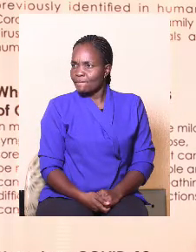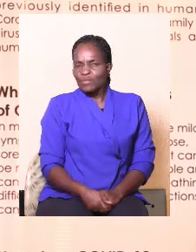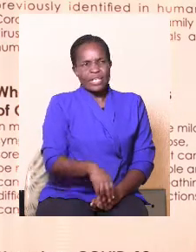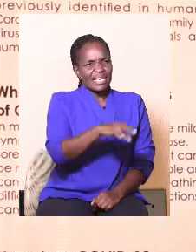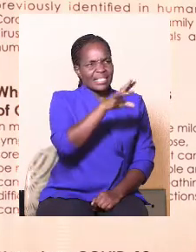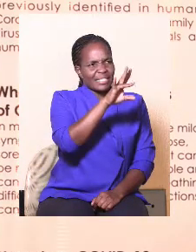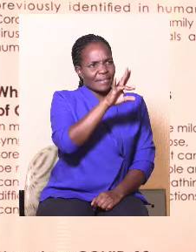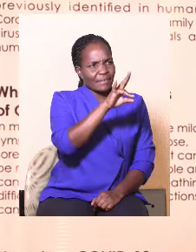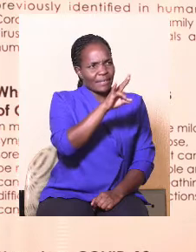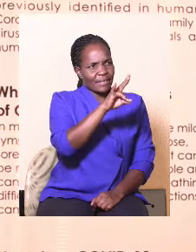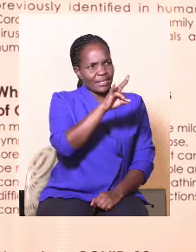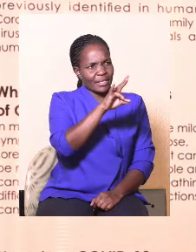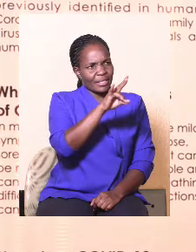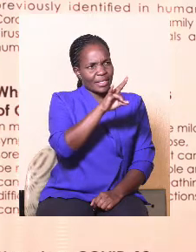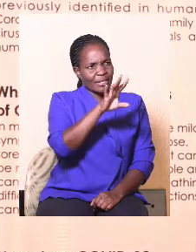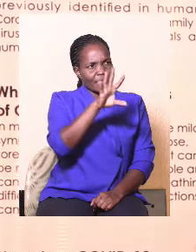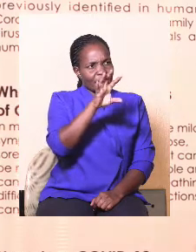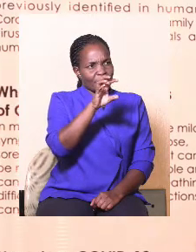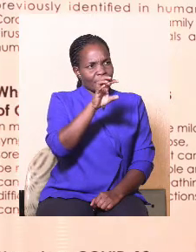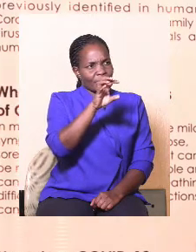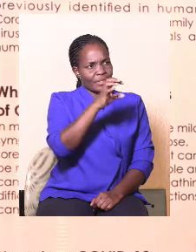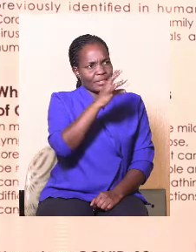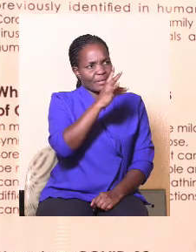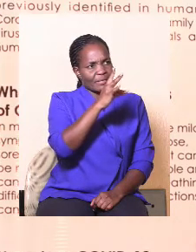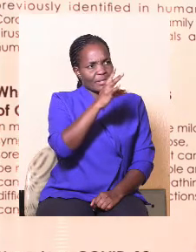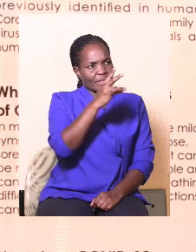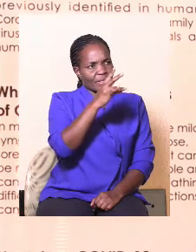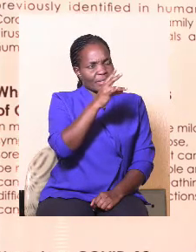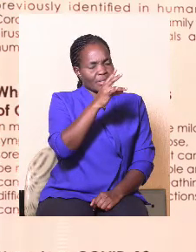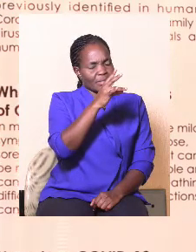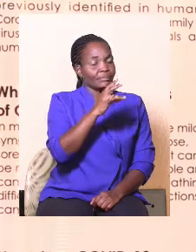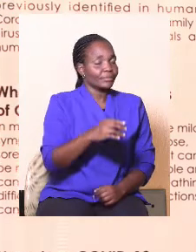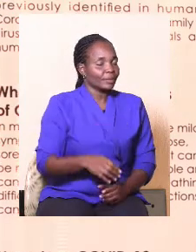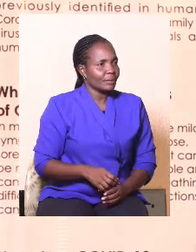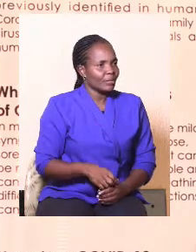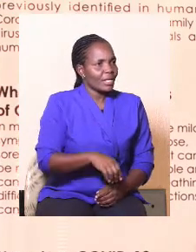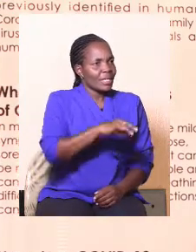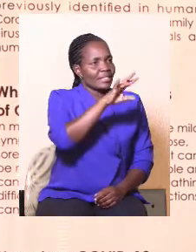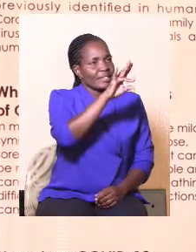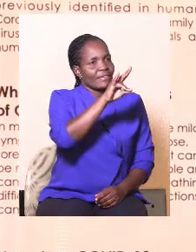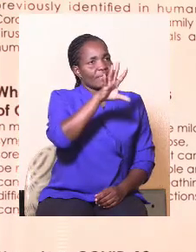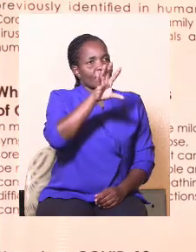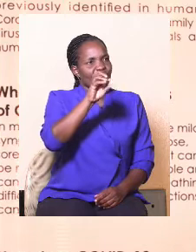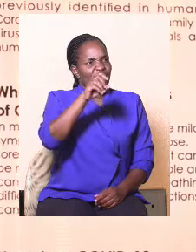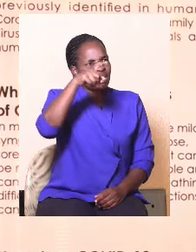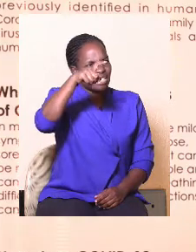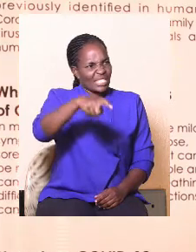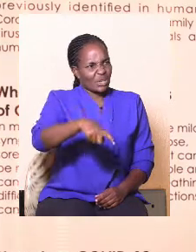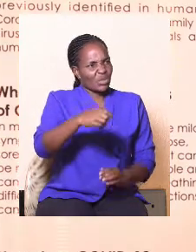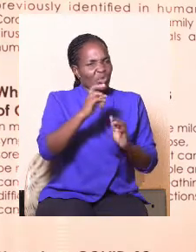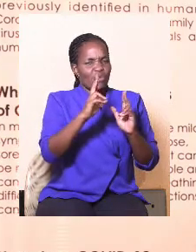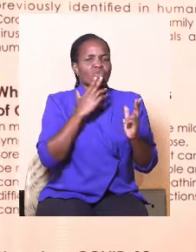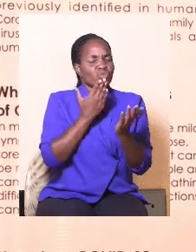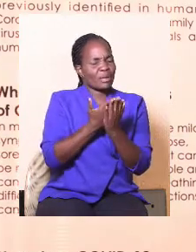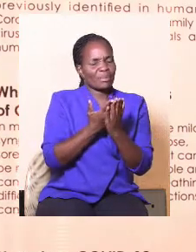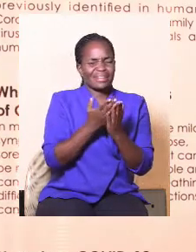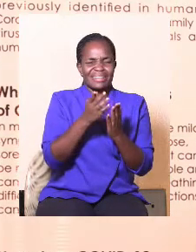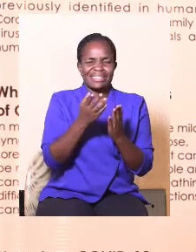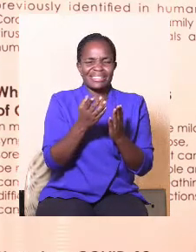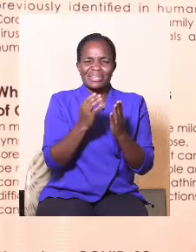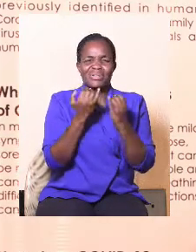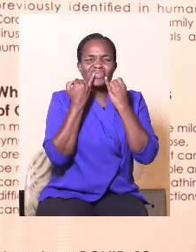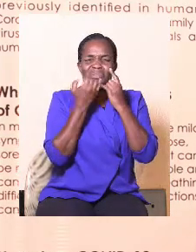750. Yeah, that's a question I'm about to address now. So 750,000. Obviously, that's